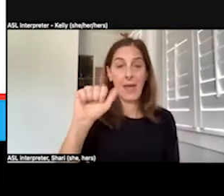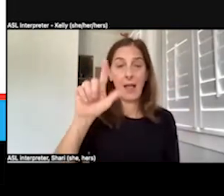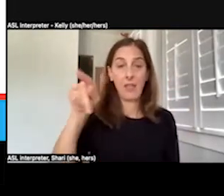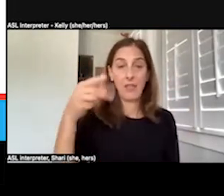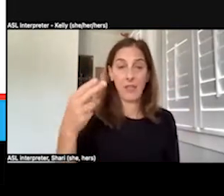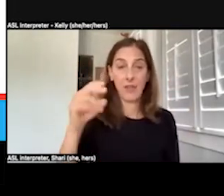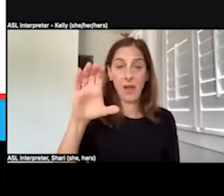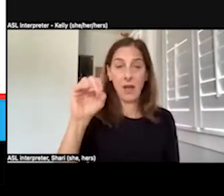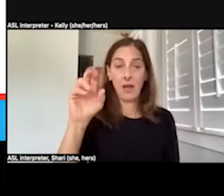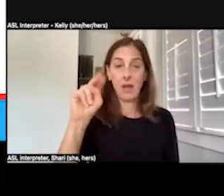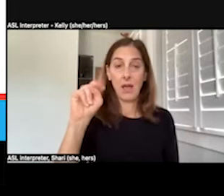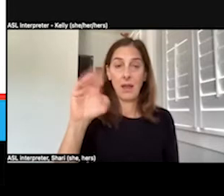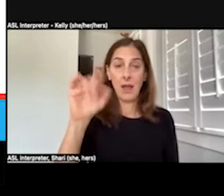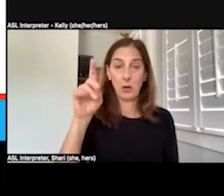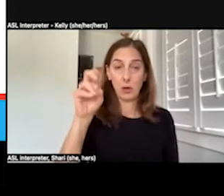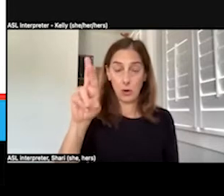mahealthconnector.org.